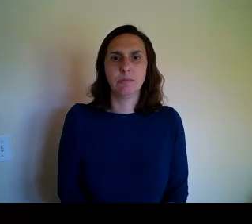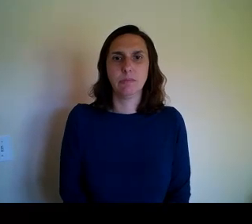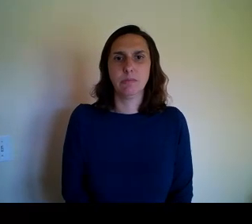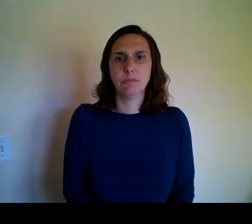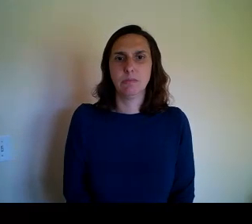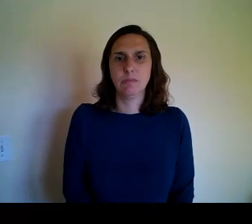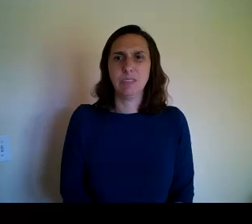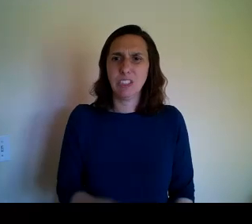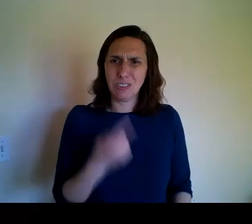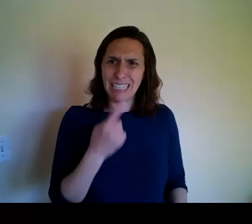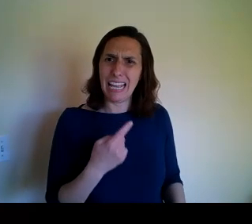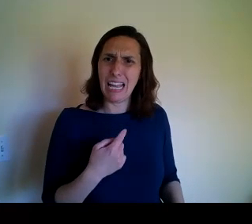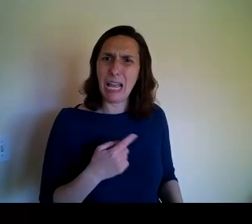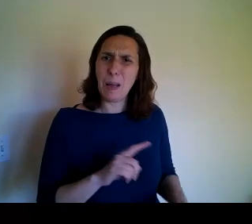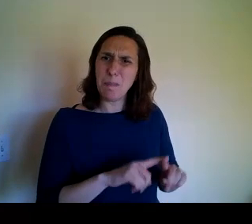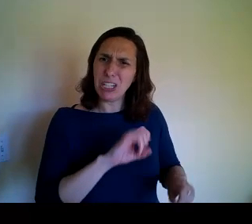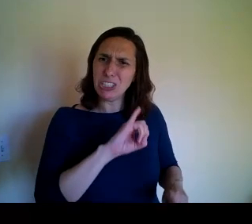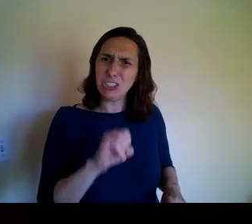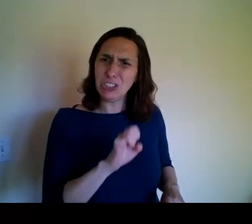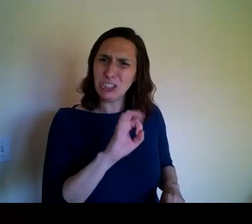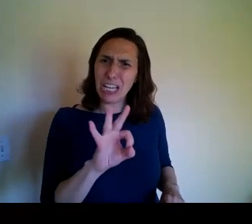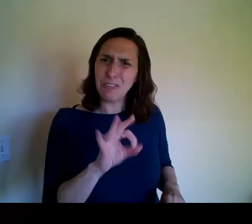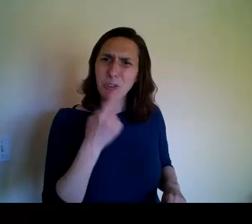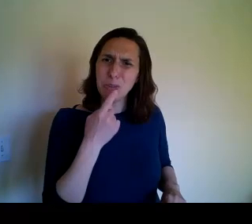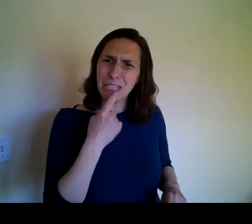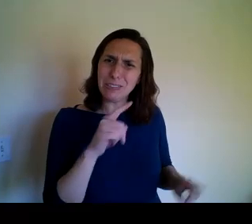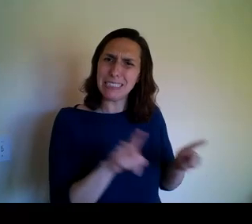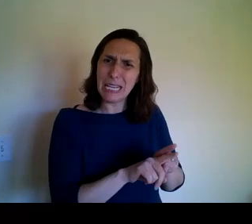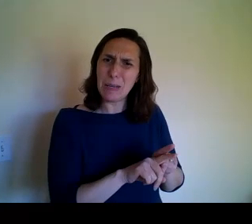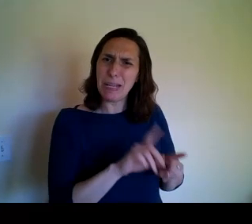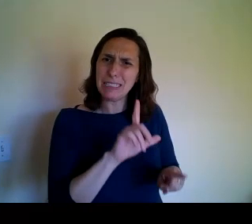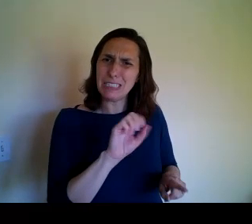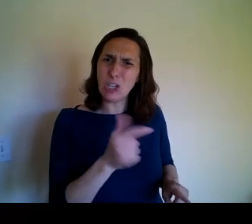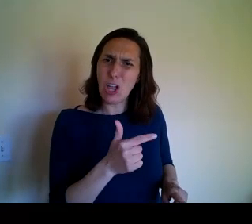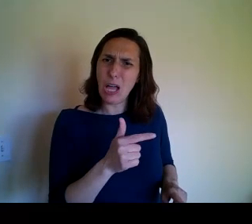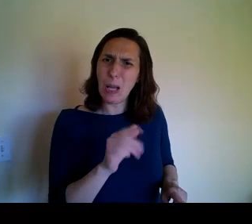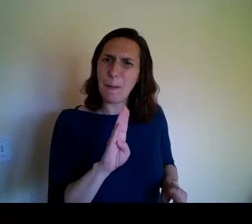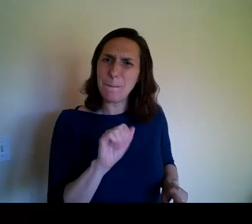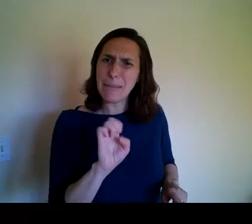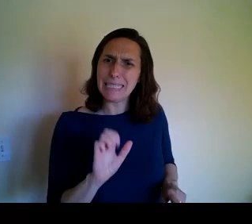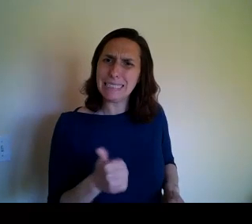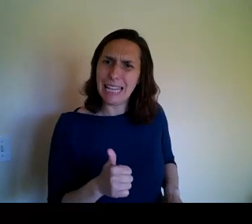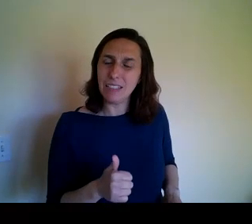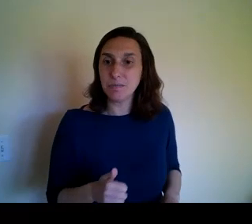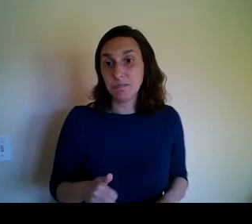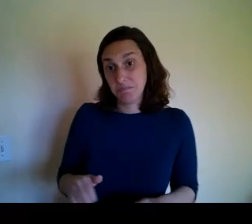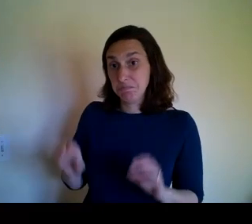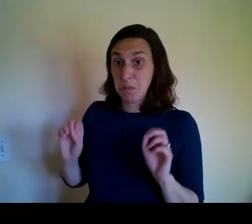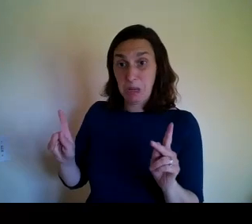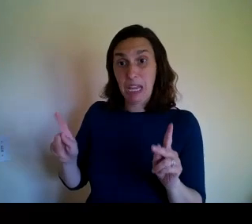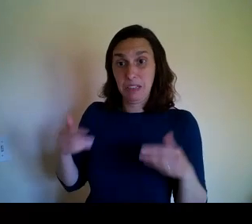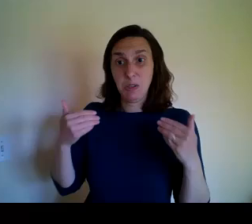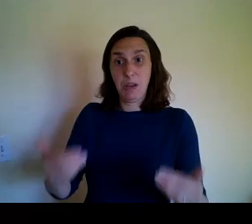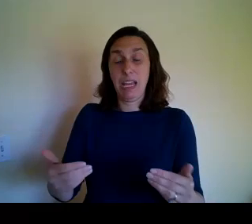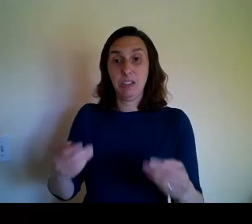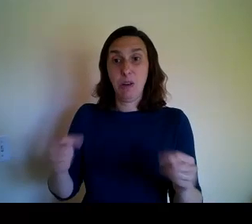But Jeff, you said it was the same as log base 10. Well, let's do that. Let's enter that on our calculator. Let's